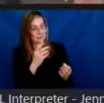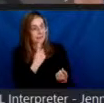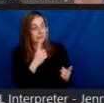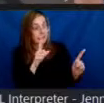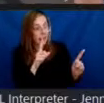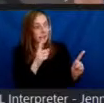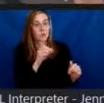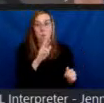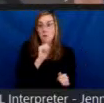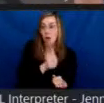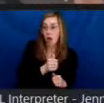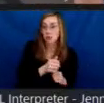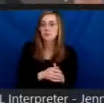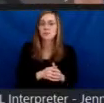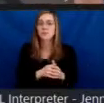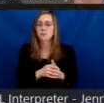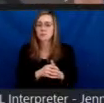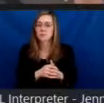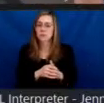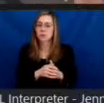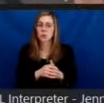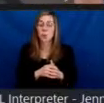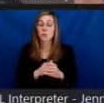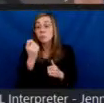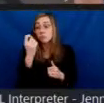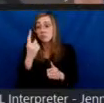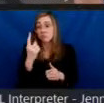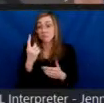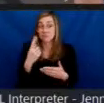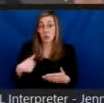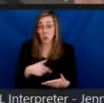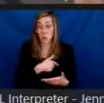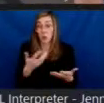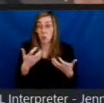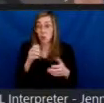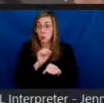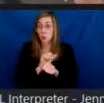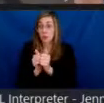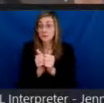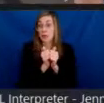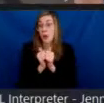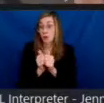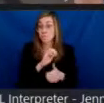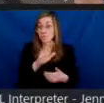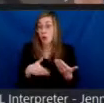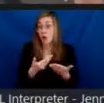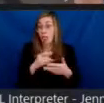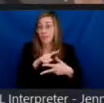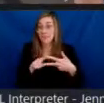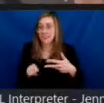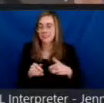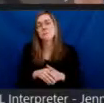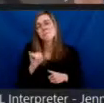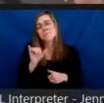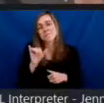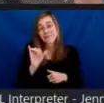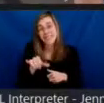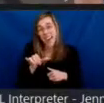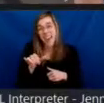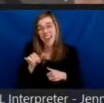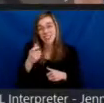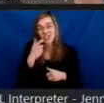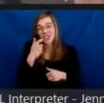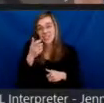not. So these are all things that we want to work on together. With that, it's just a very brief overview. I'm going